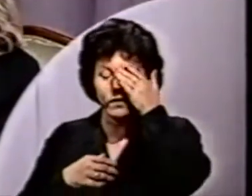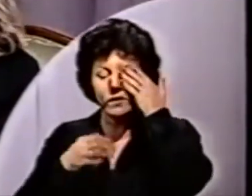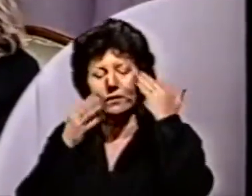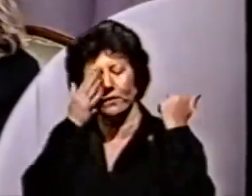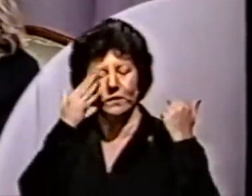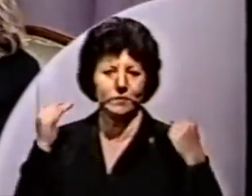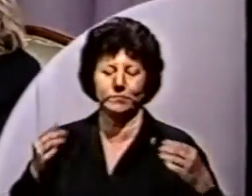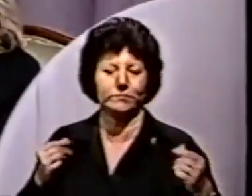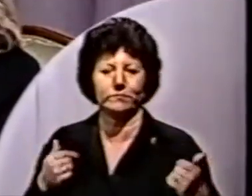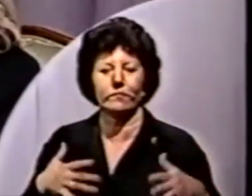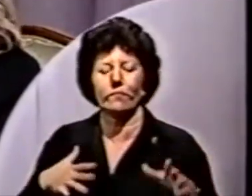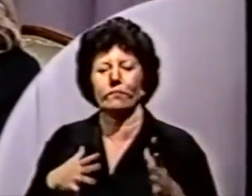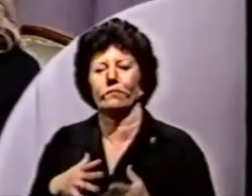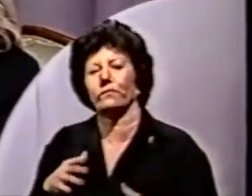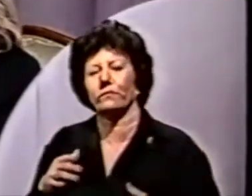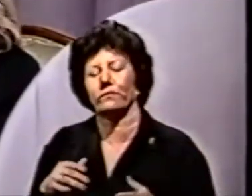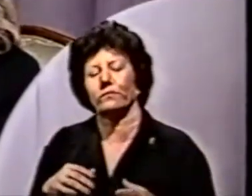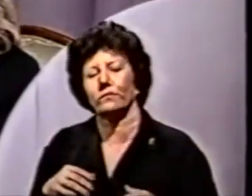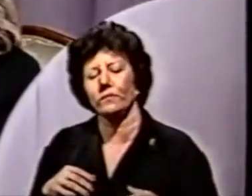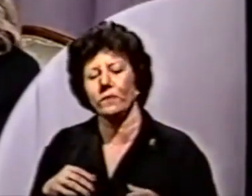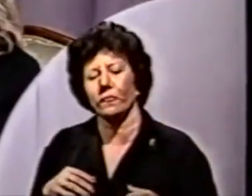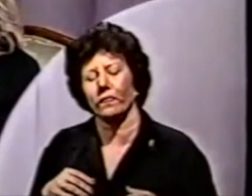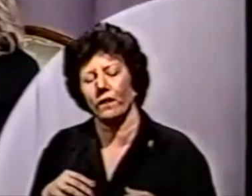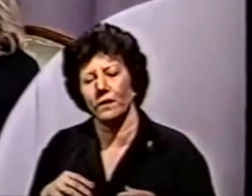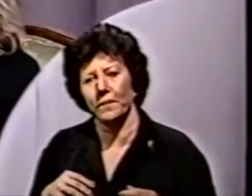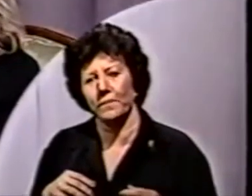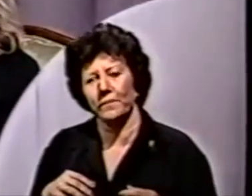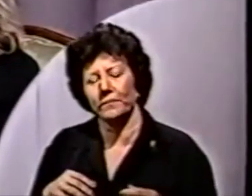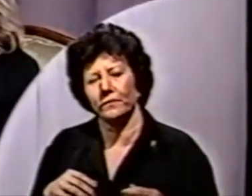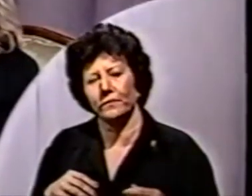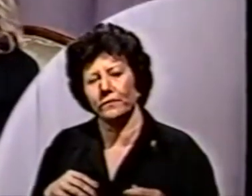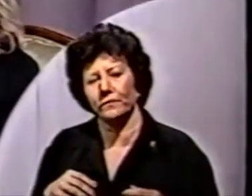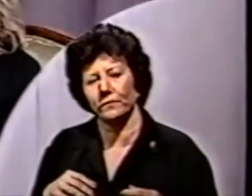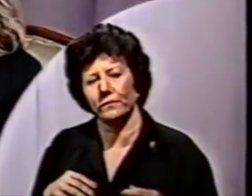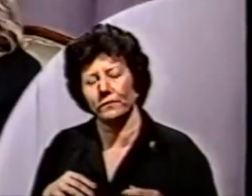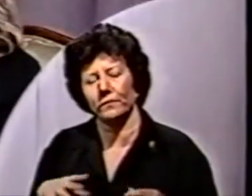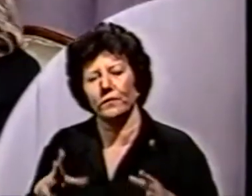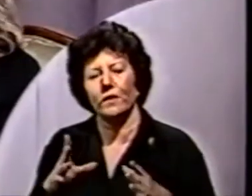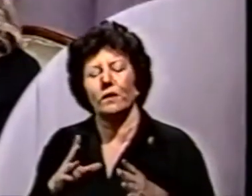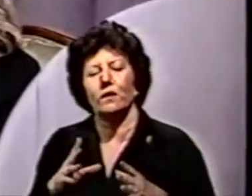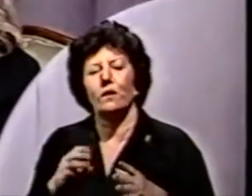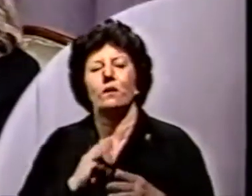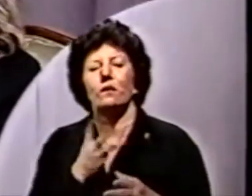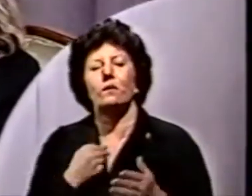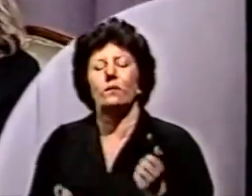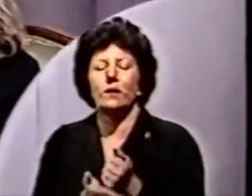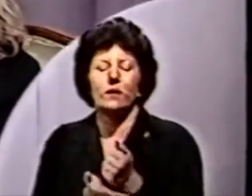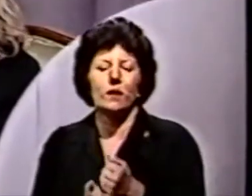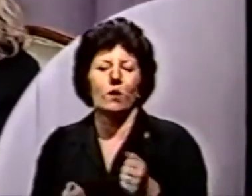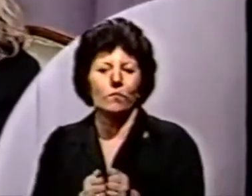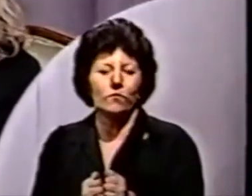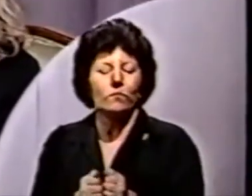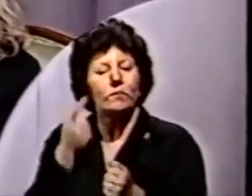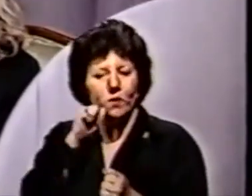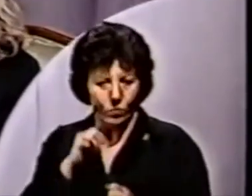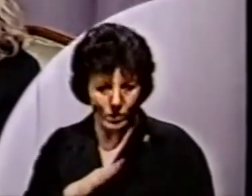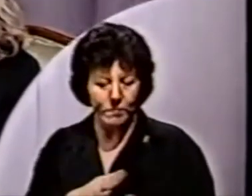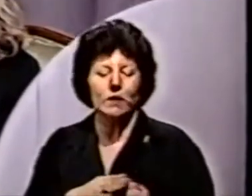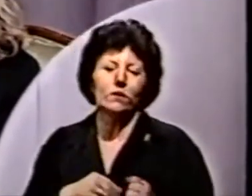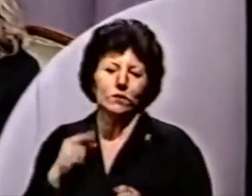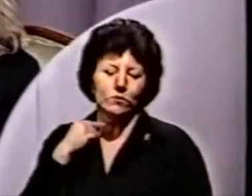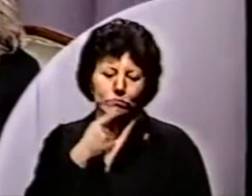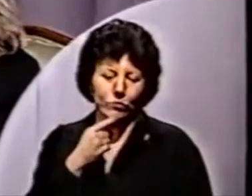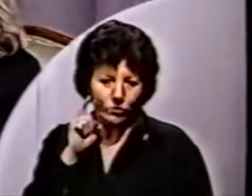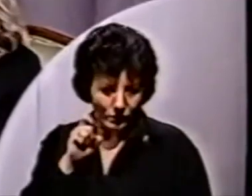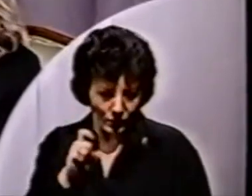area, that those economic issues are looked at in terms of being able to provide women with transportation money, mm-hmm.